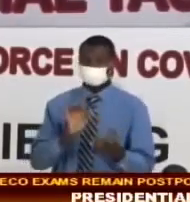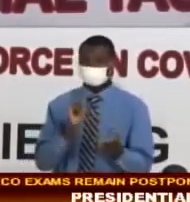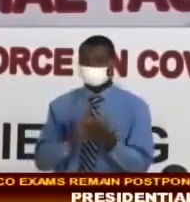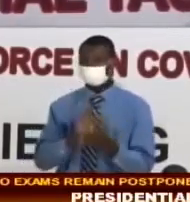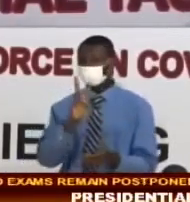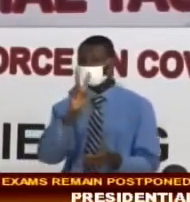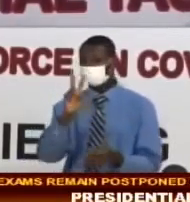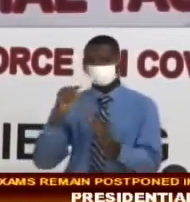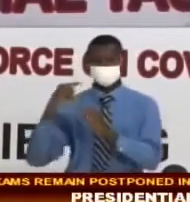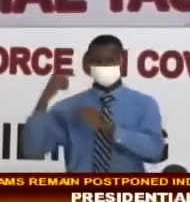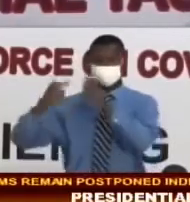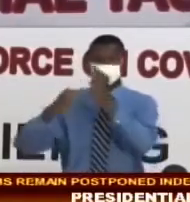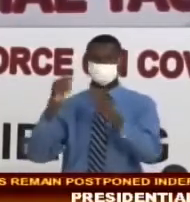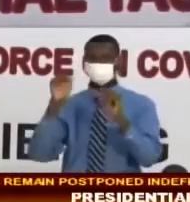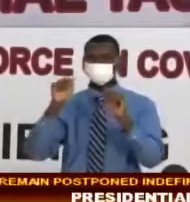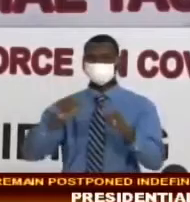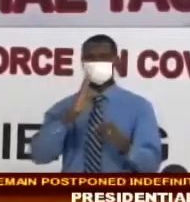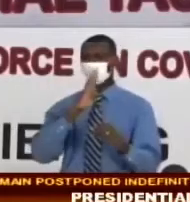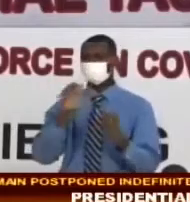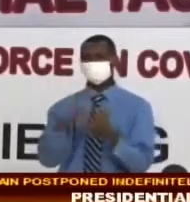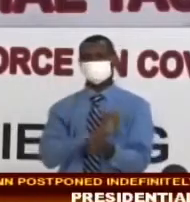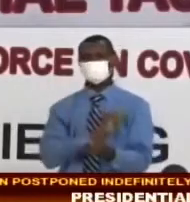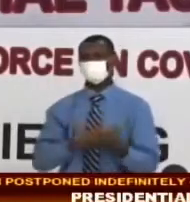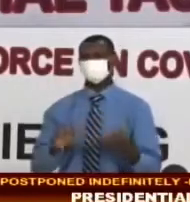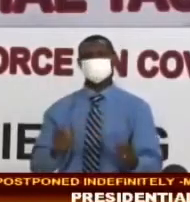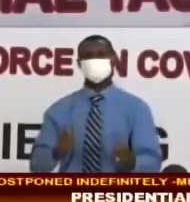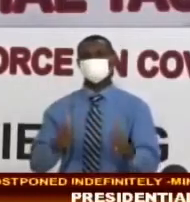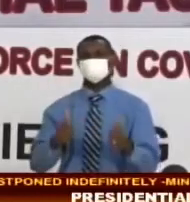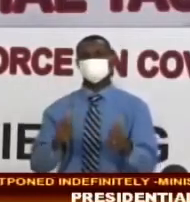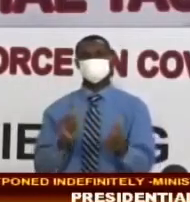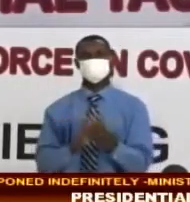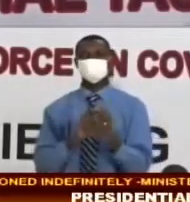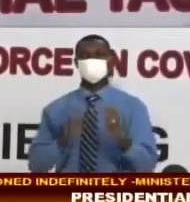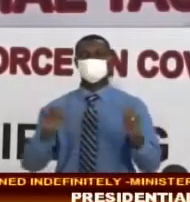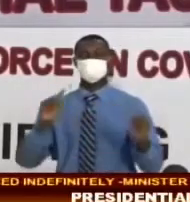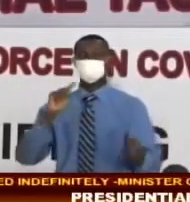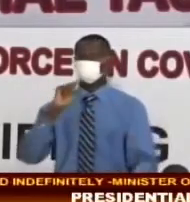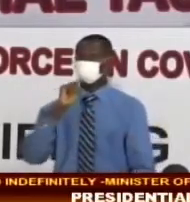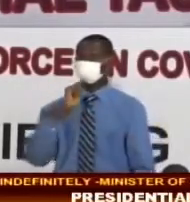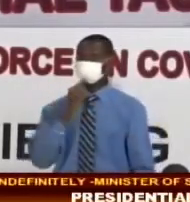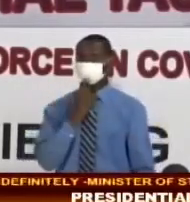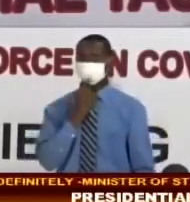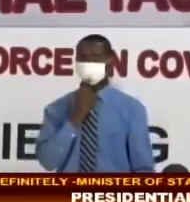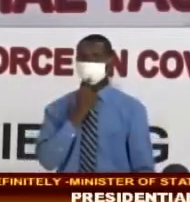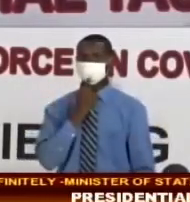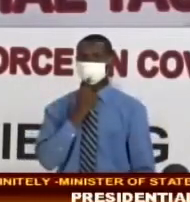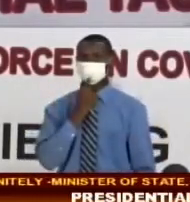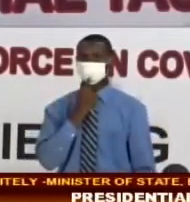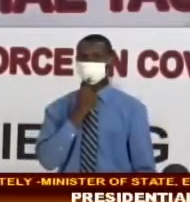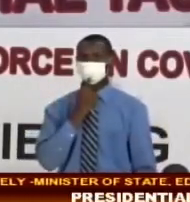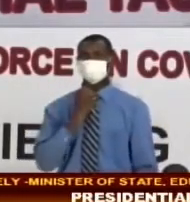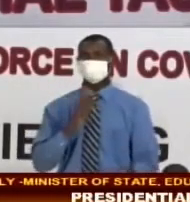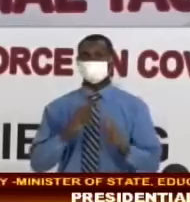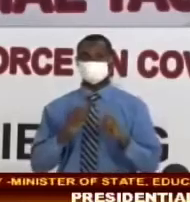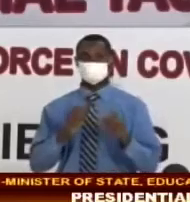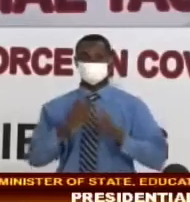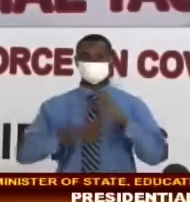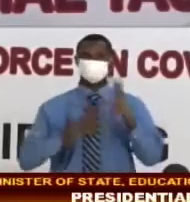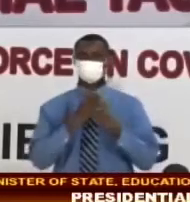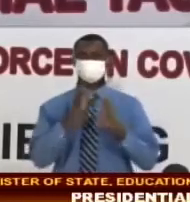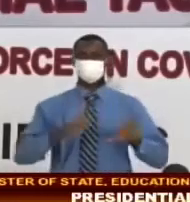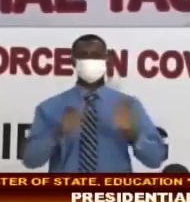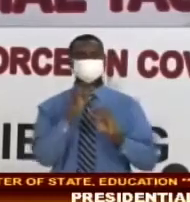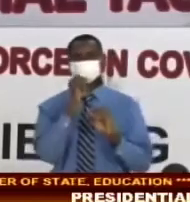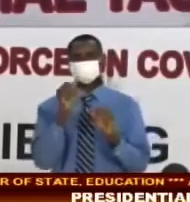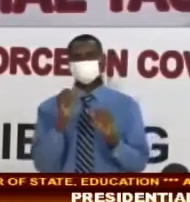out in a go. So it's a very, very serious war. But the entire world did not prepare